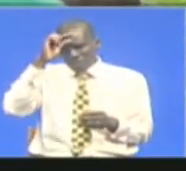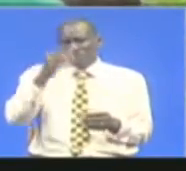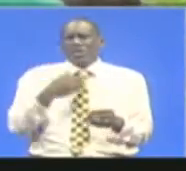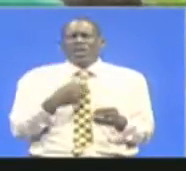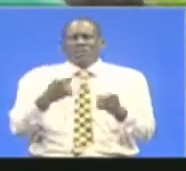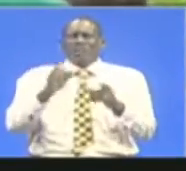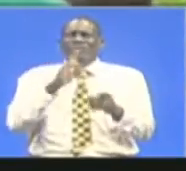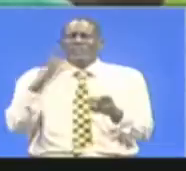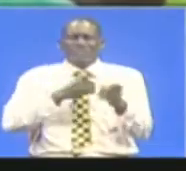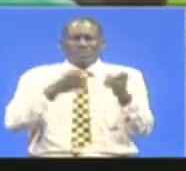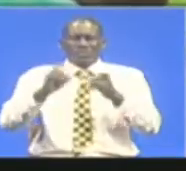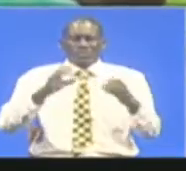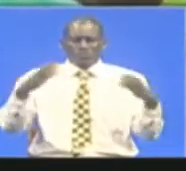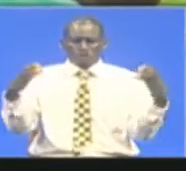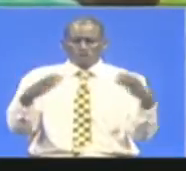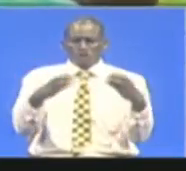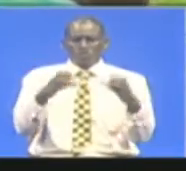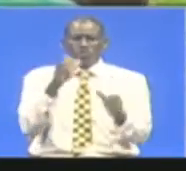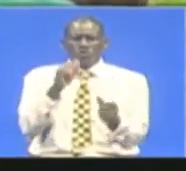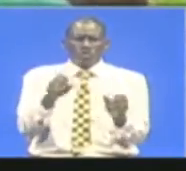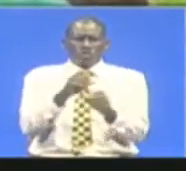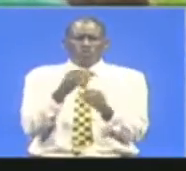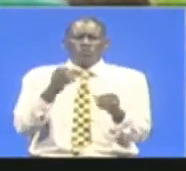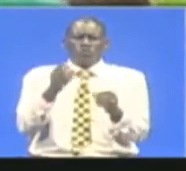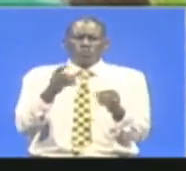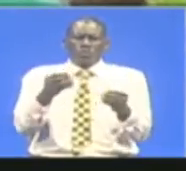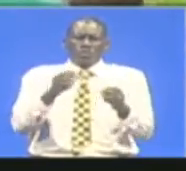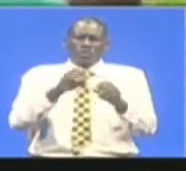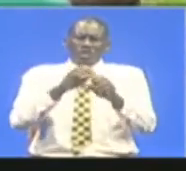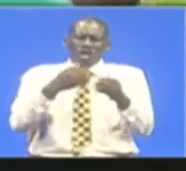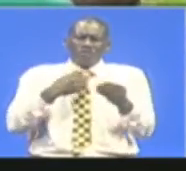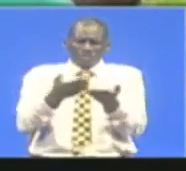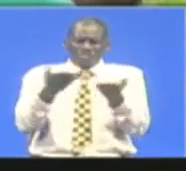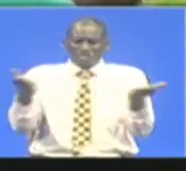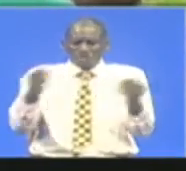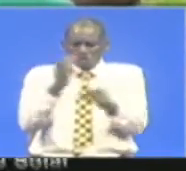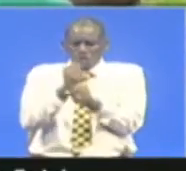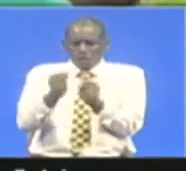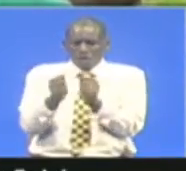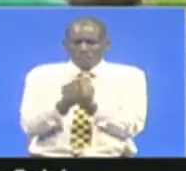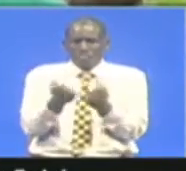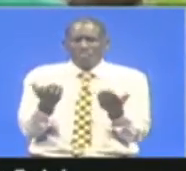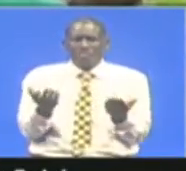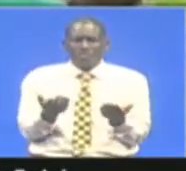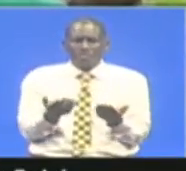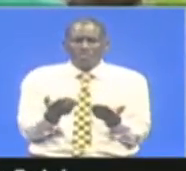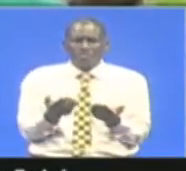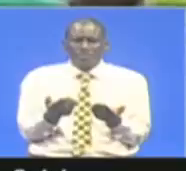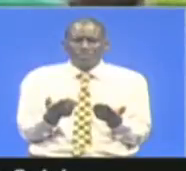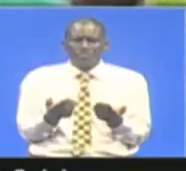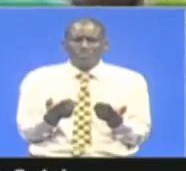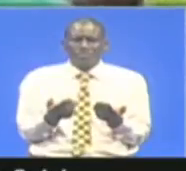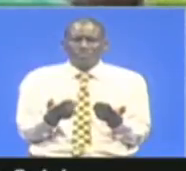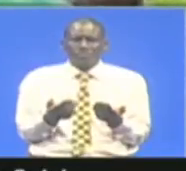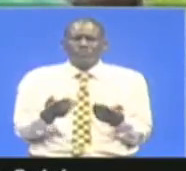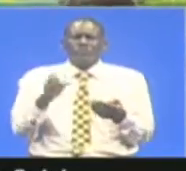team, which are well equipped and prepared to be